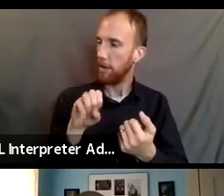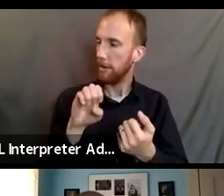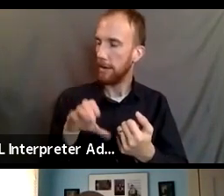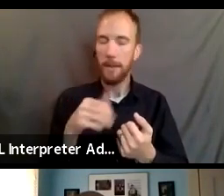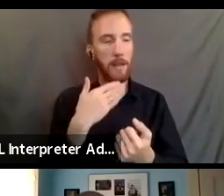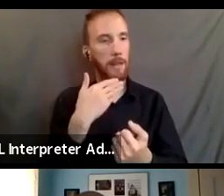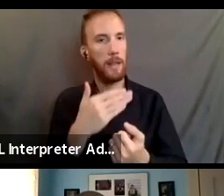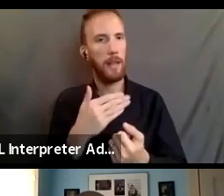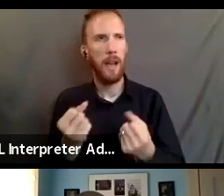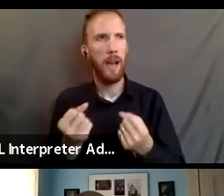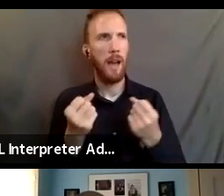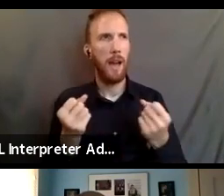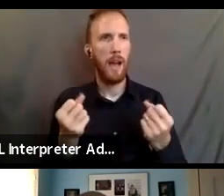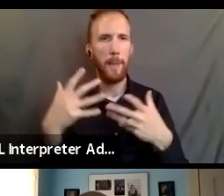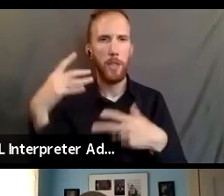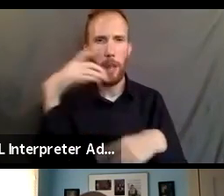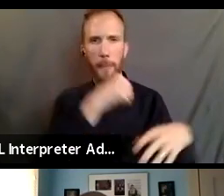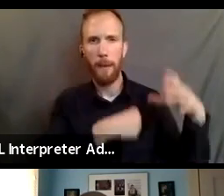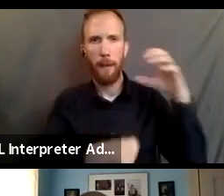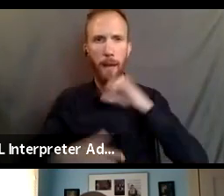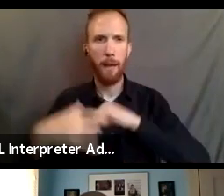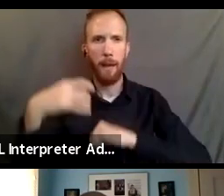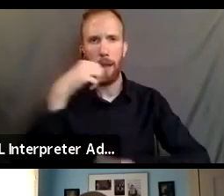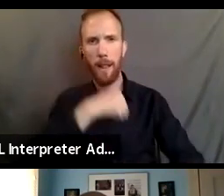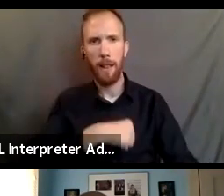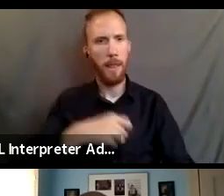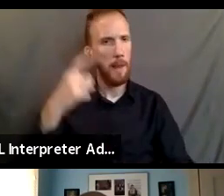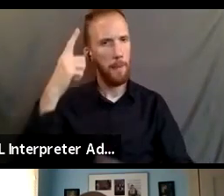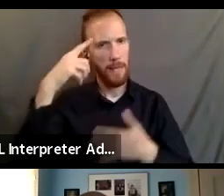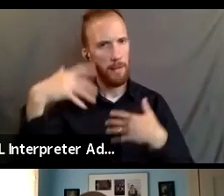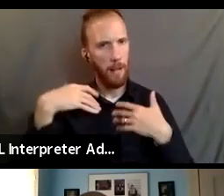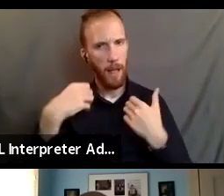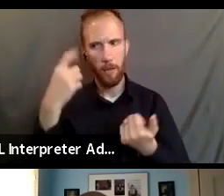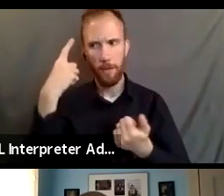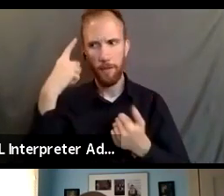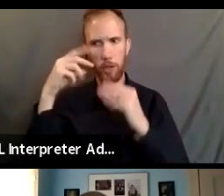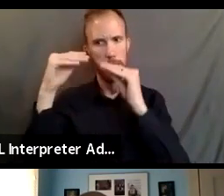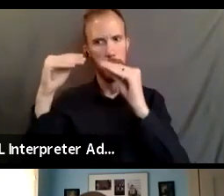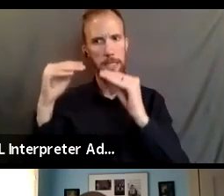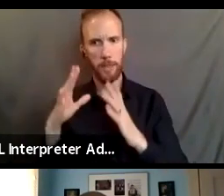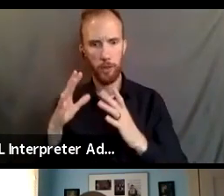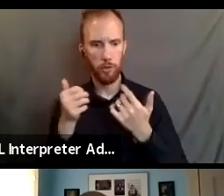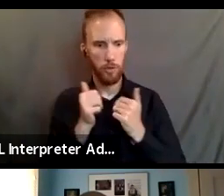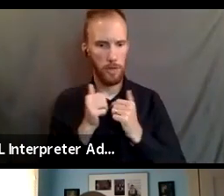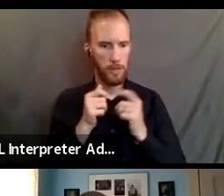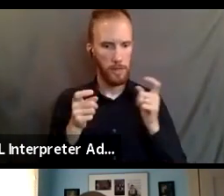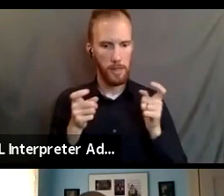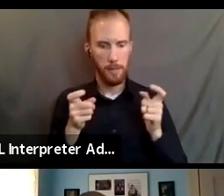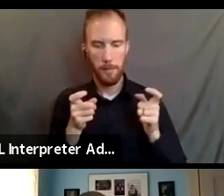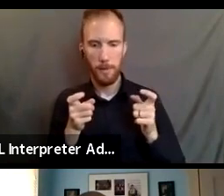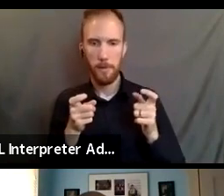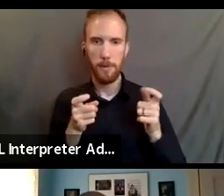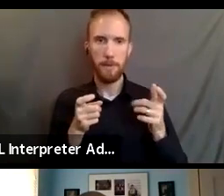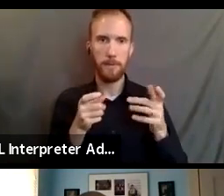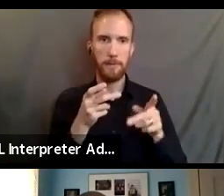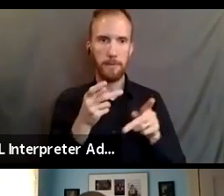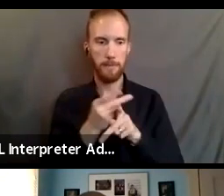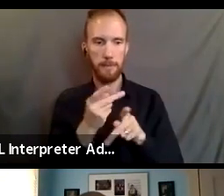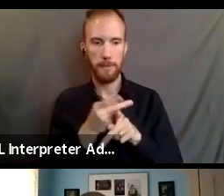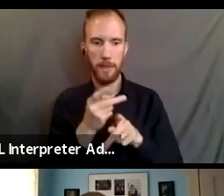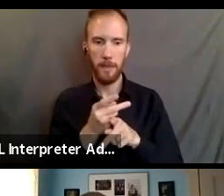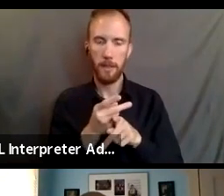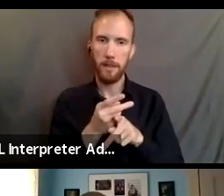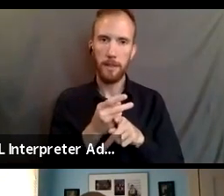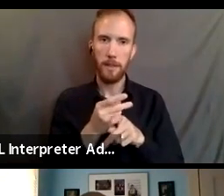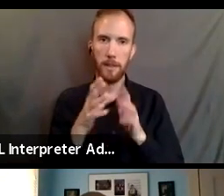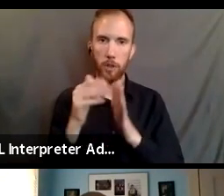much learning is being missed what is a mental health cost for a teacher responsible for 40 students last year on the third day of school dr